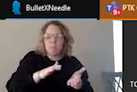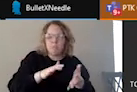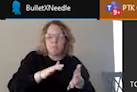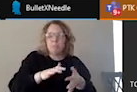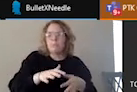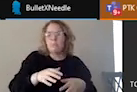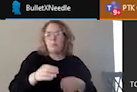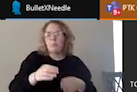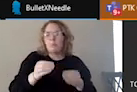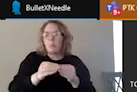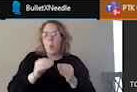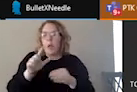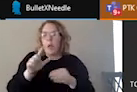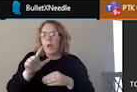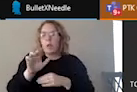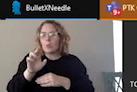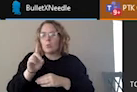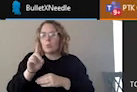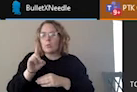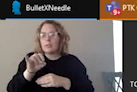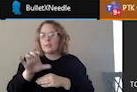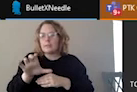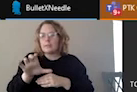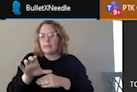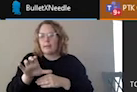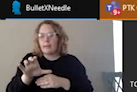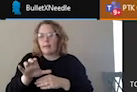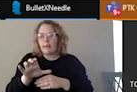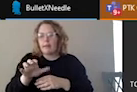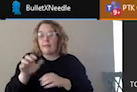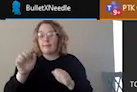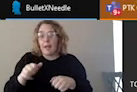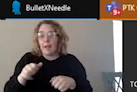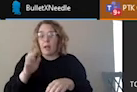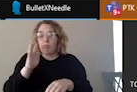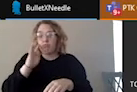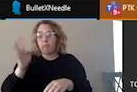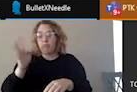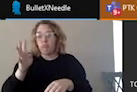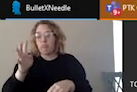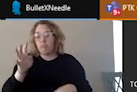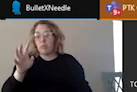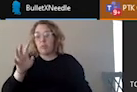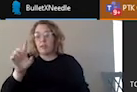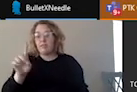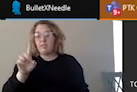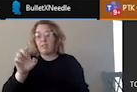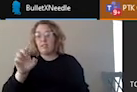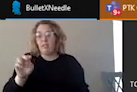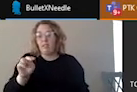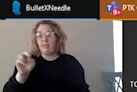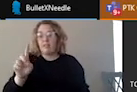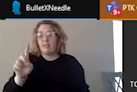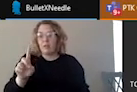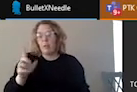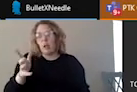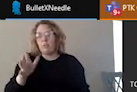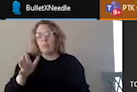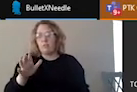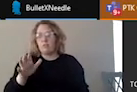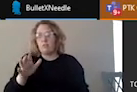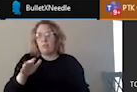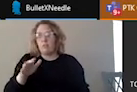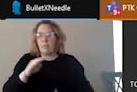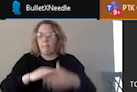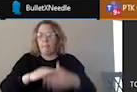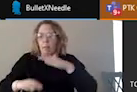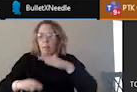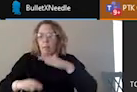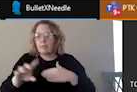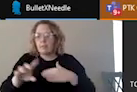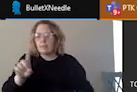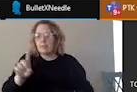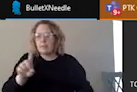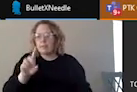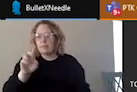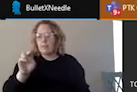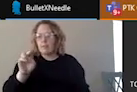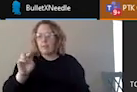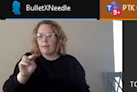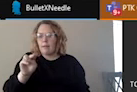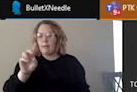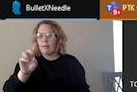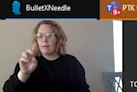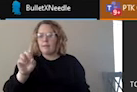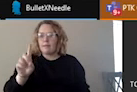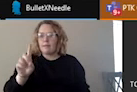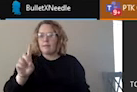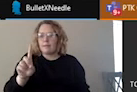ludic end, you can create Dungeons and Dragons here. At least classic Dungeons and Dragons with having the system roll dice for